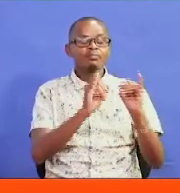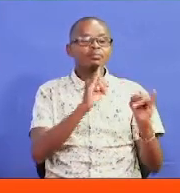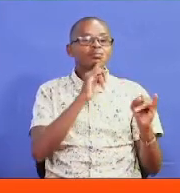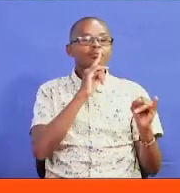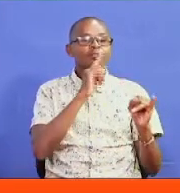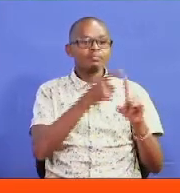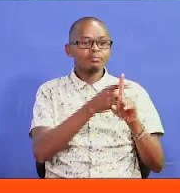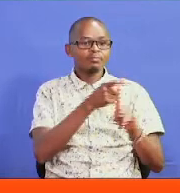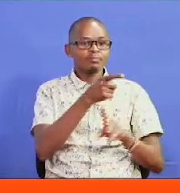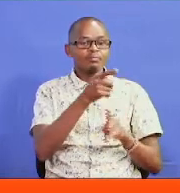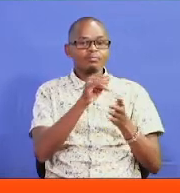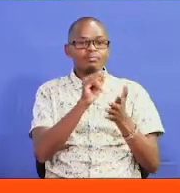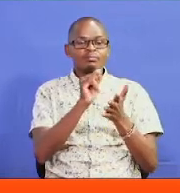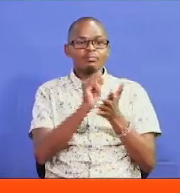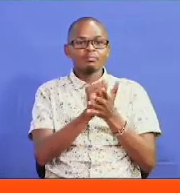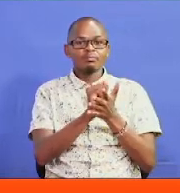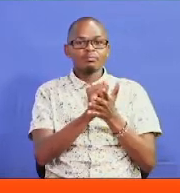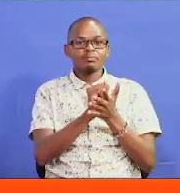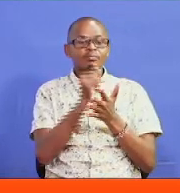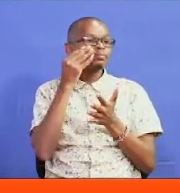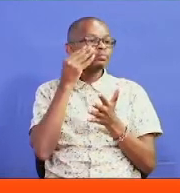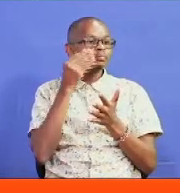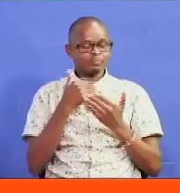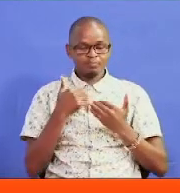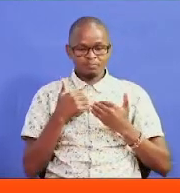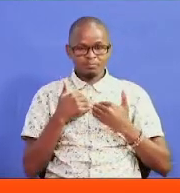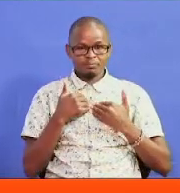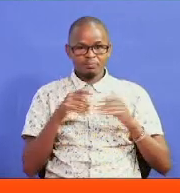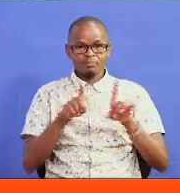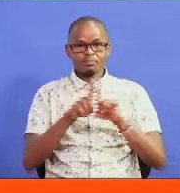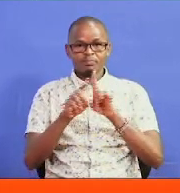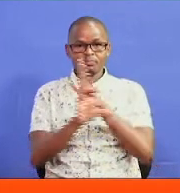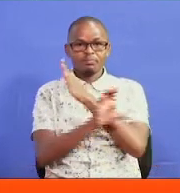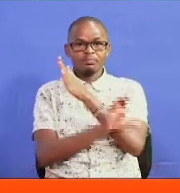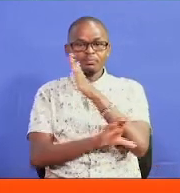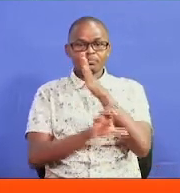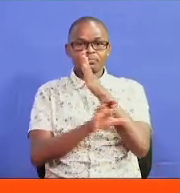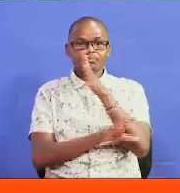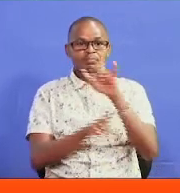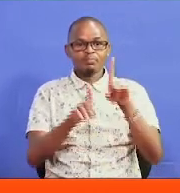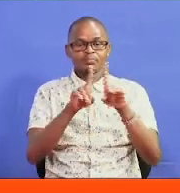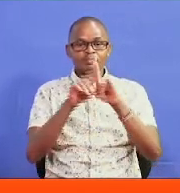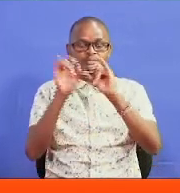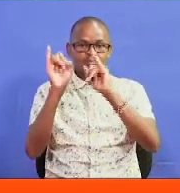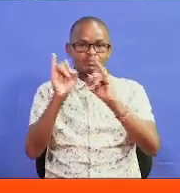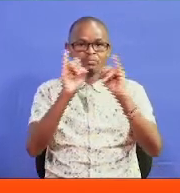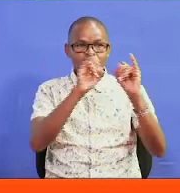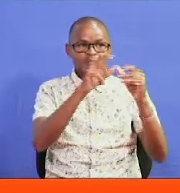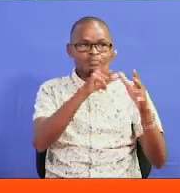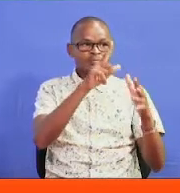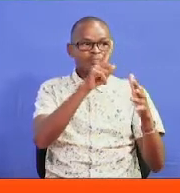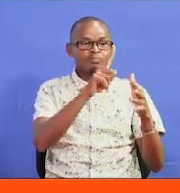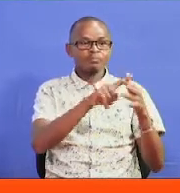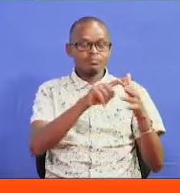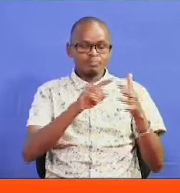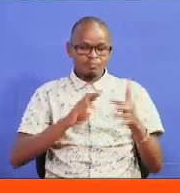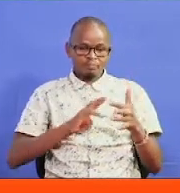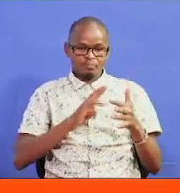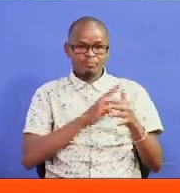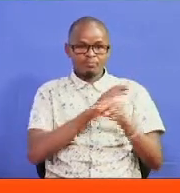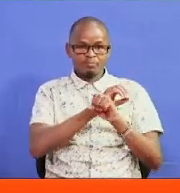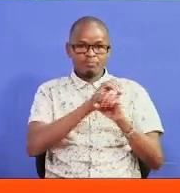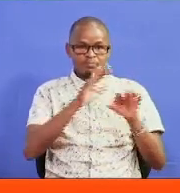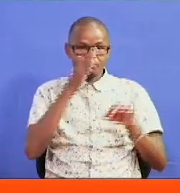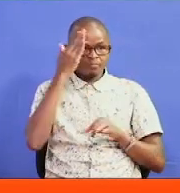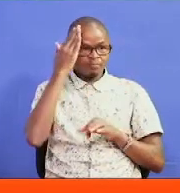So from that and from the experience that we have as a country and even as individuals, then we clearly